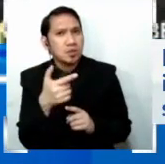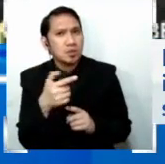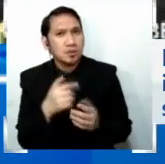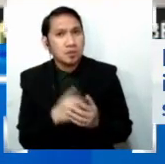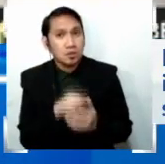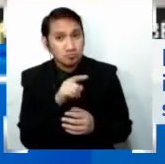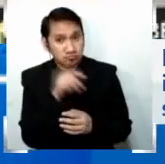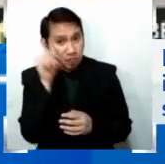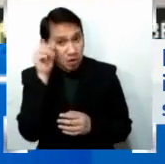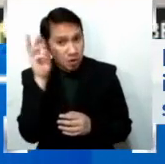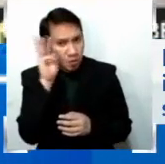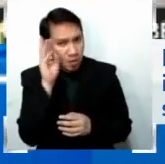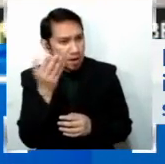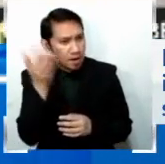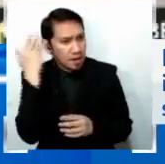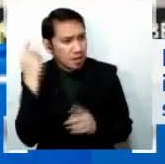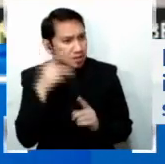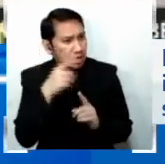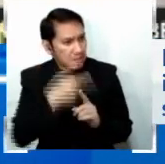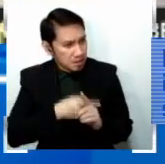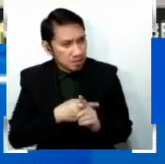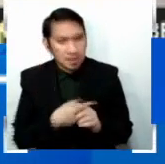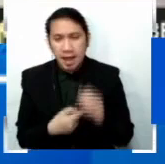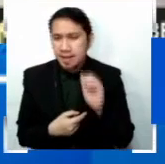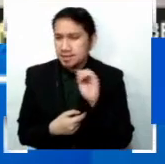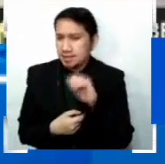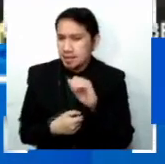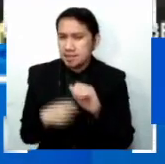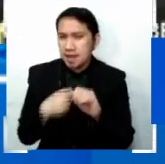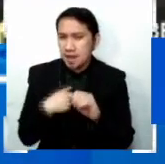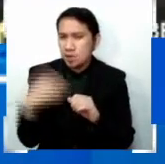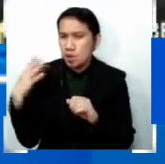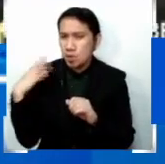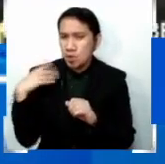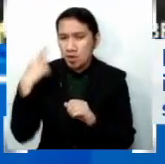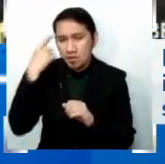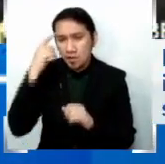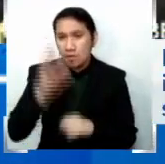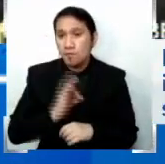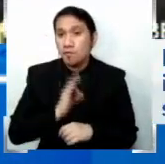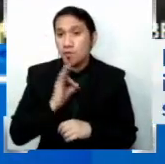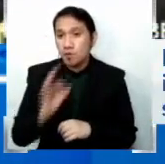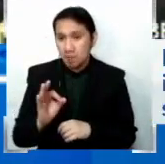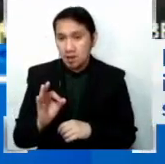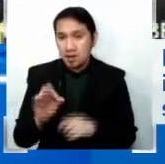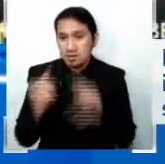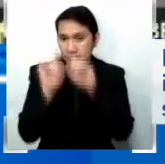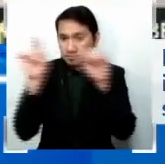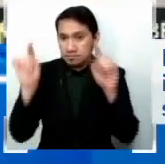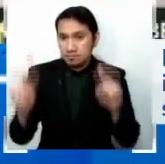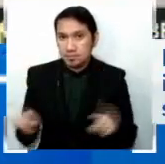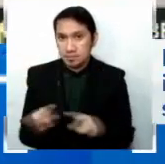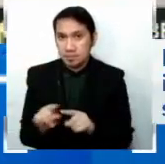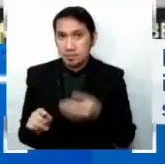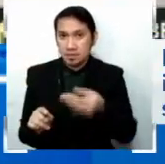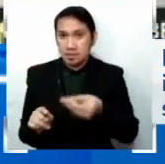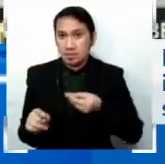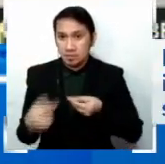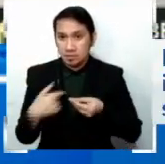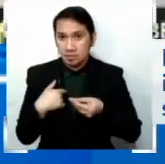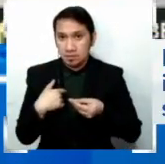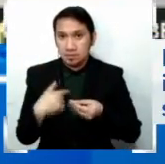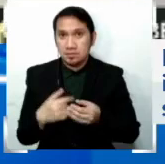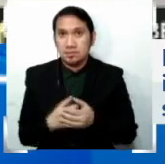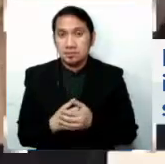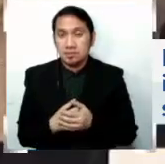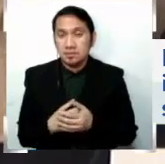it since March? Yes, and I've been waiting for the formal subpoena to be issued to me in relation to this, and I have